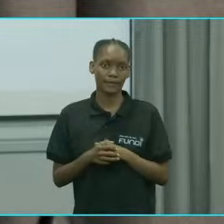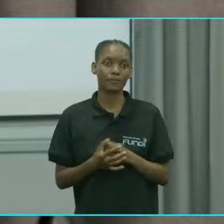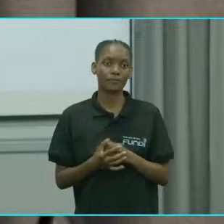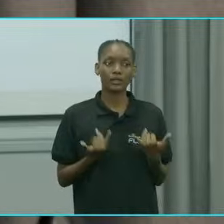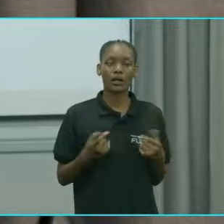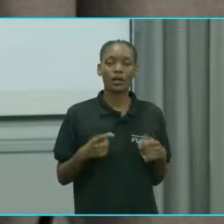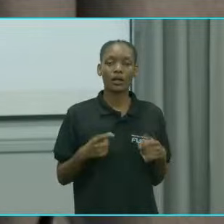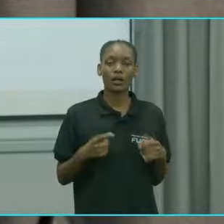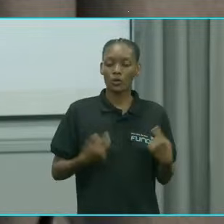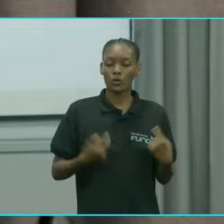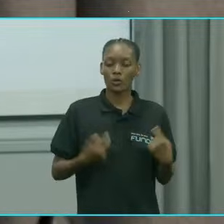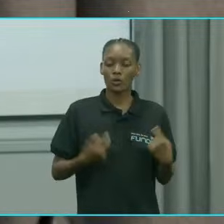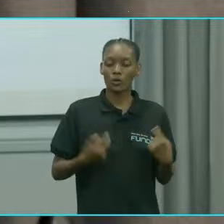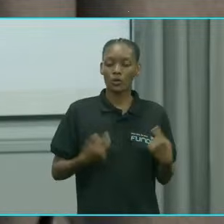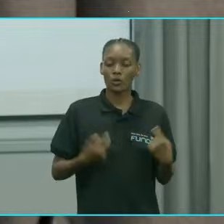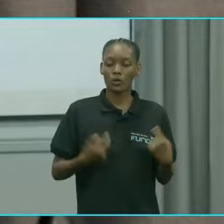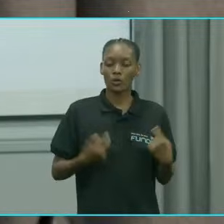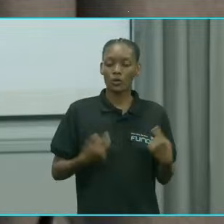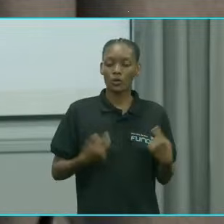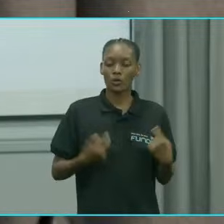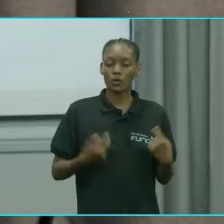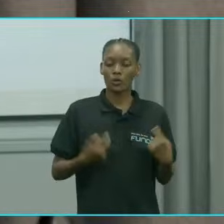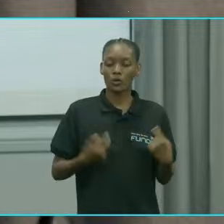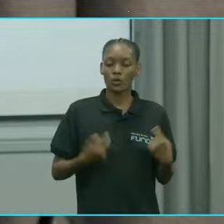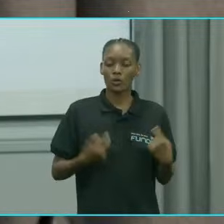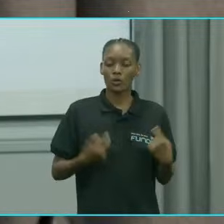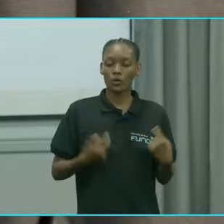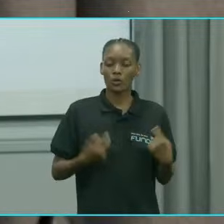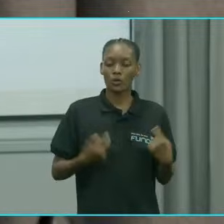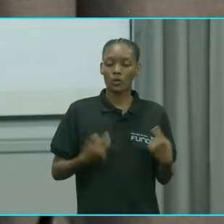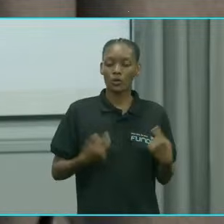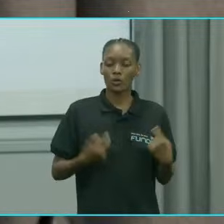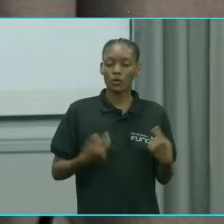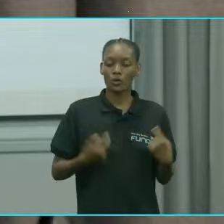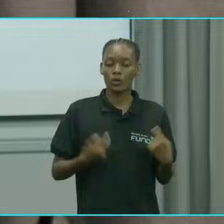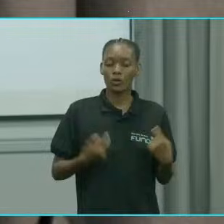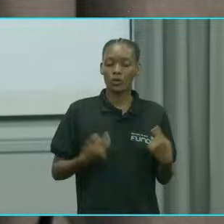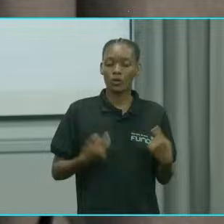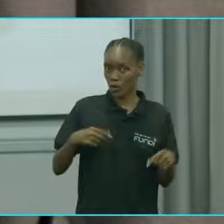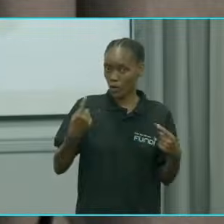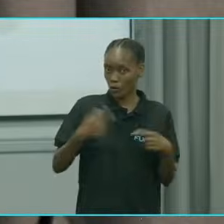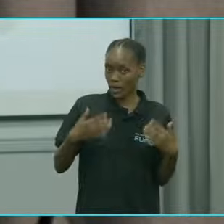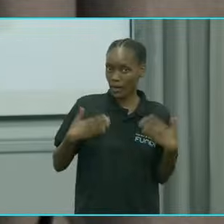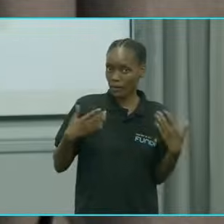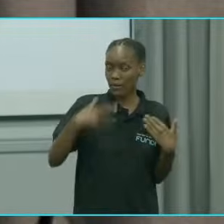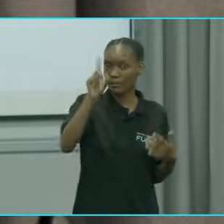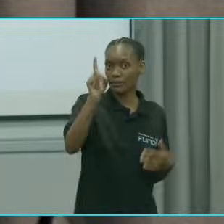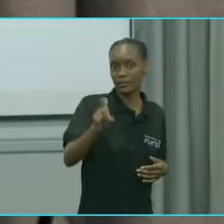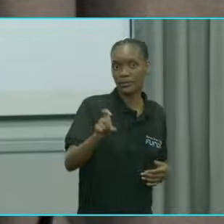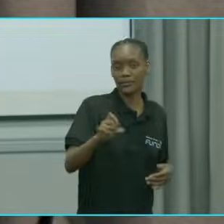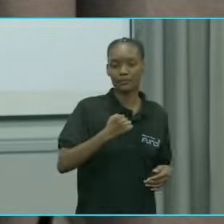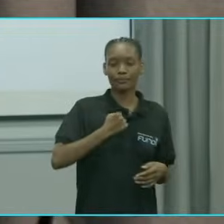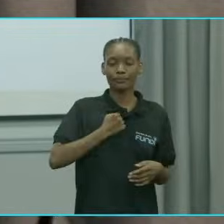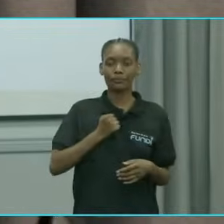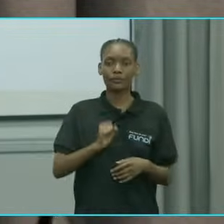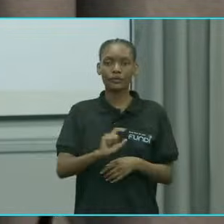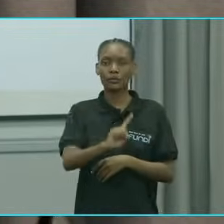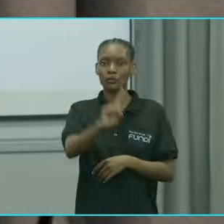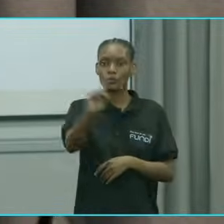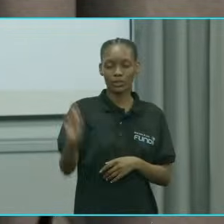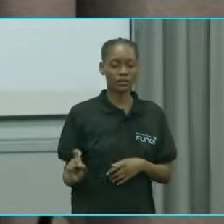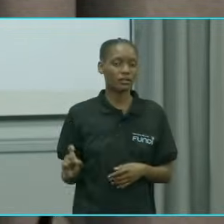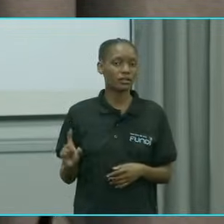but I want us to relook at those weightings. Are we happy with the weightings that we're giving? And my question still